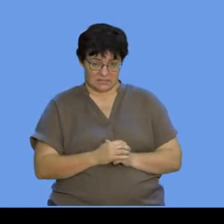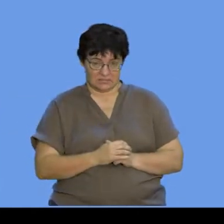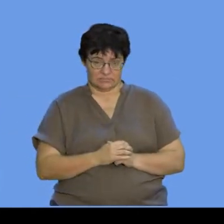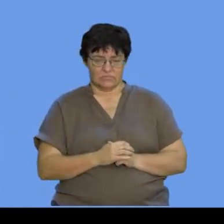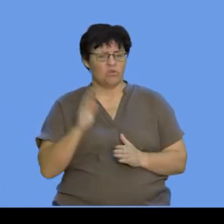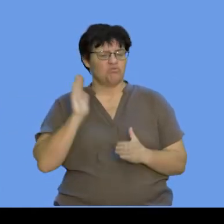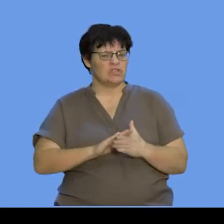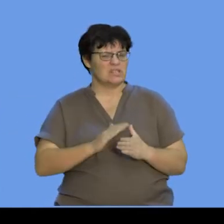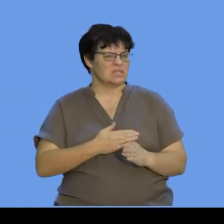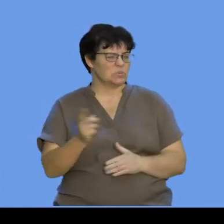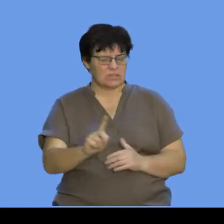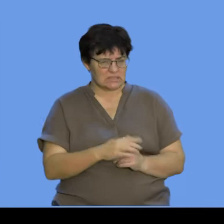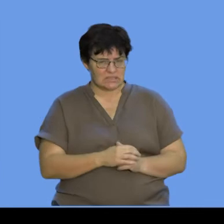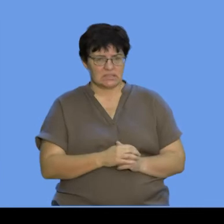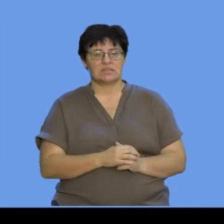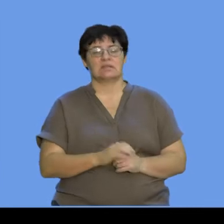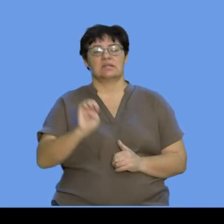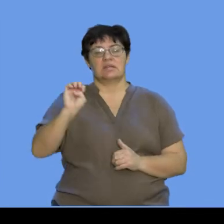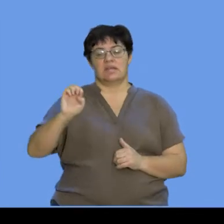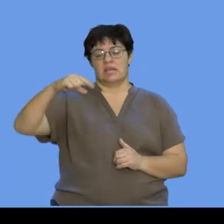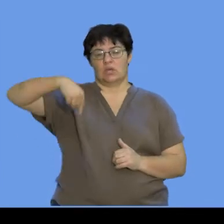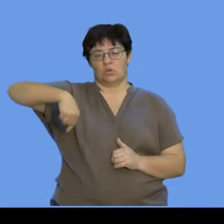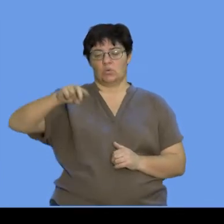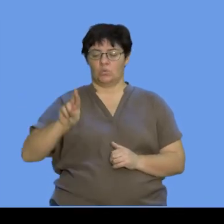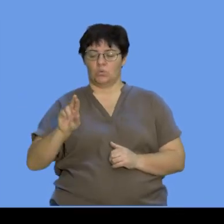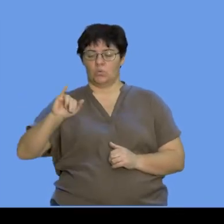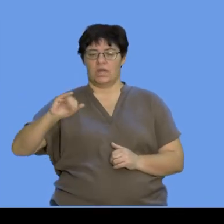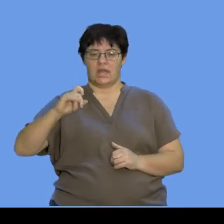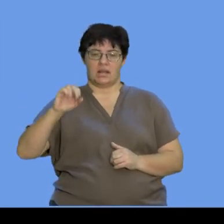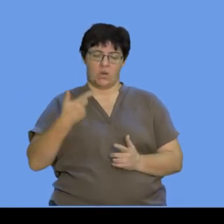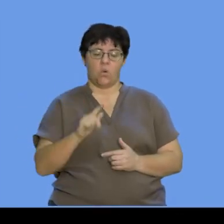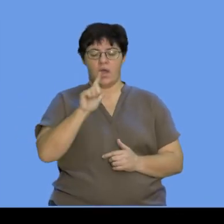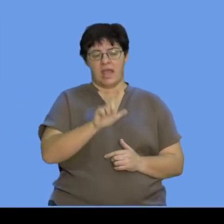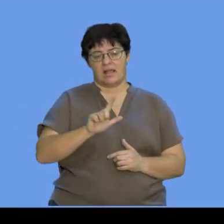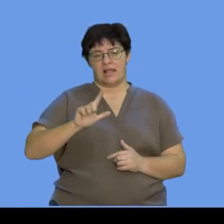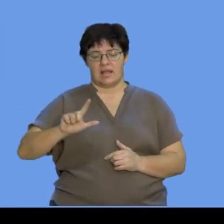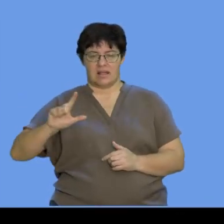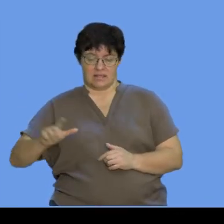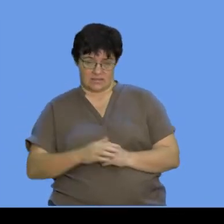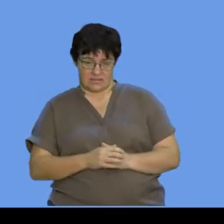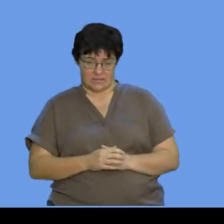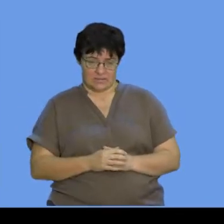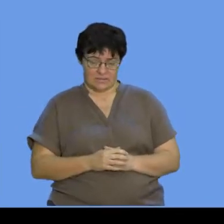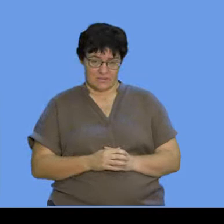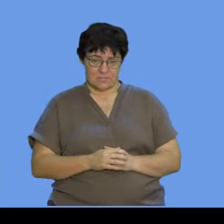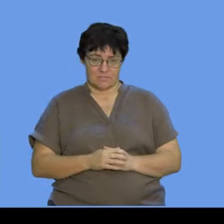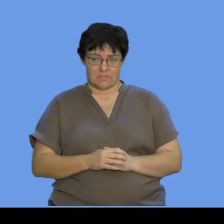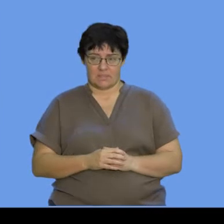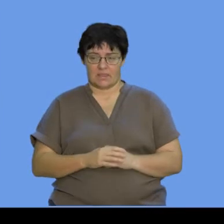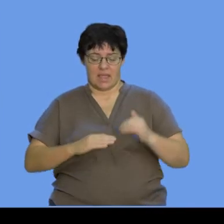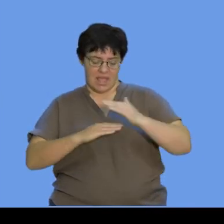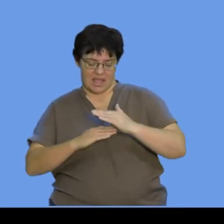PST. And what will be my reason? Equiangular. Angle, angle, angle. It means one and the same